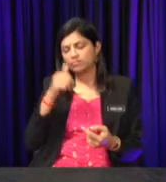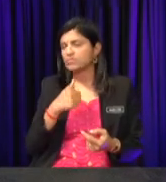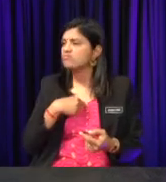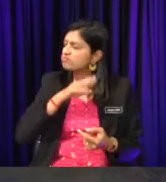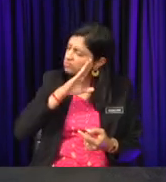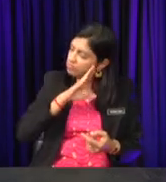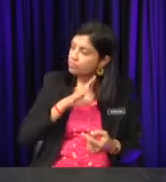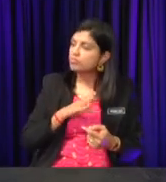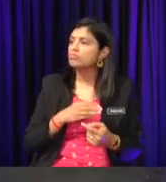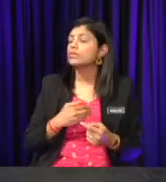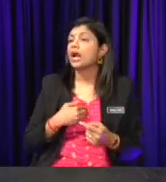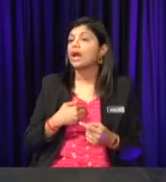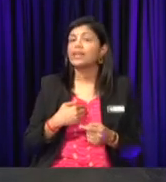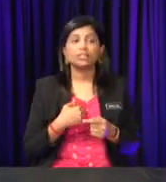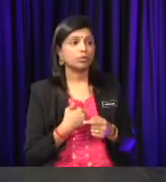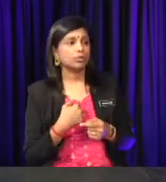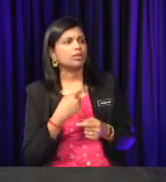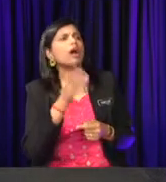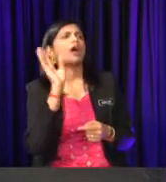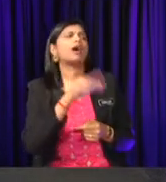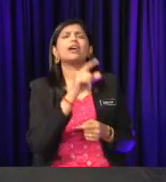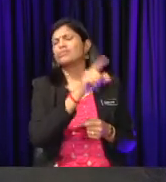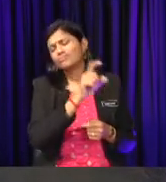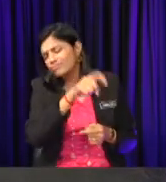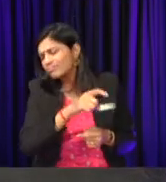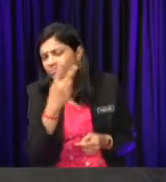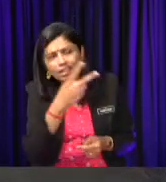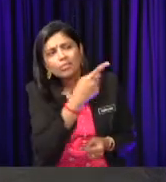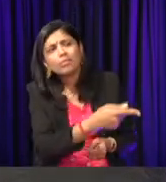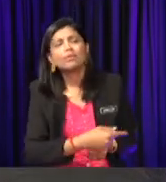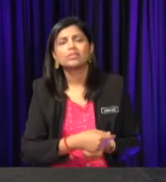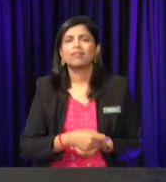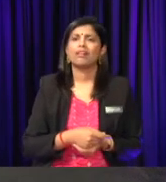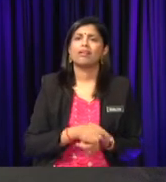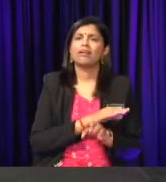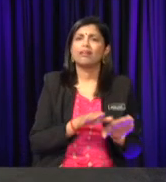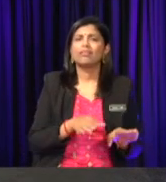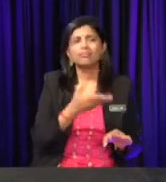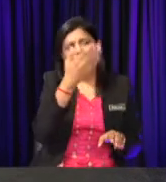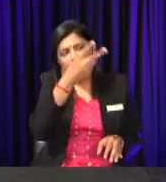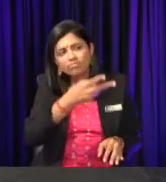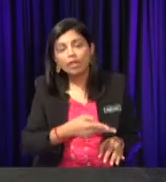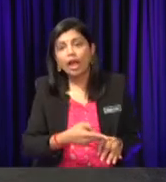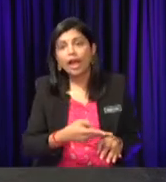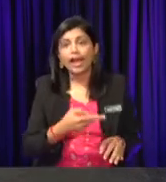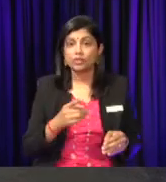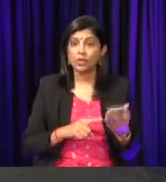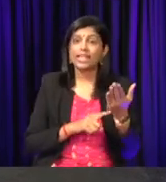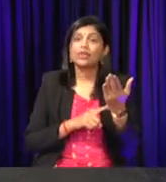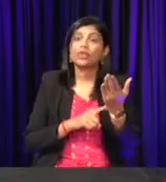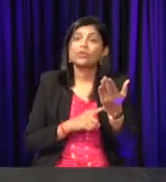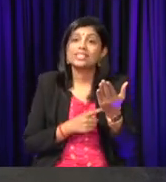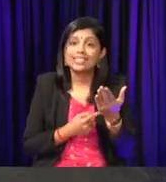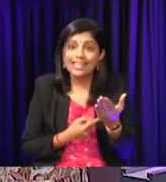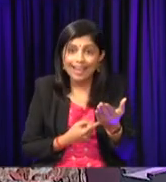And then we will start our interaction. Right. So that's what people or candidates, you need to do.